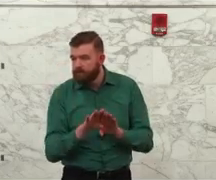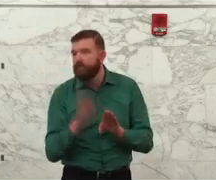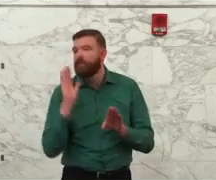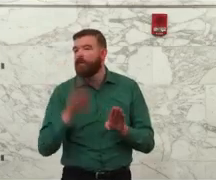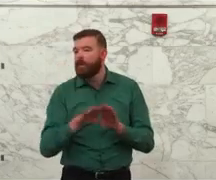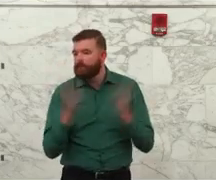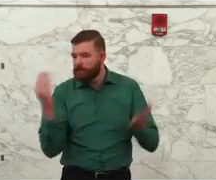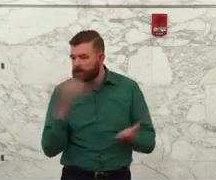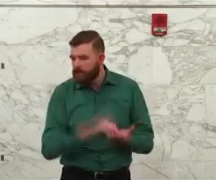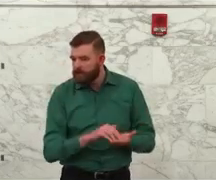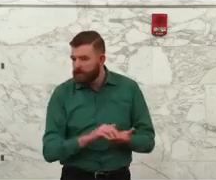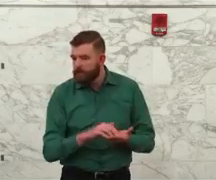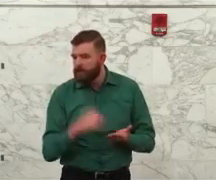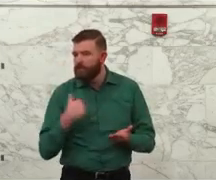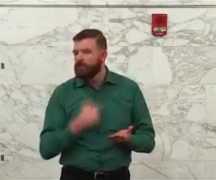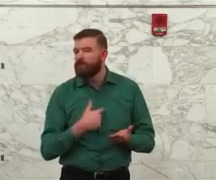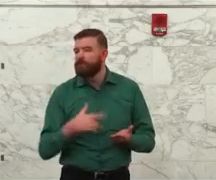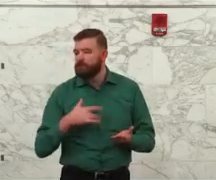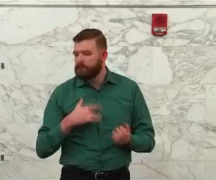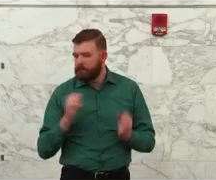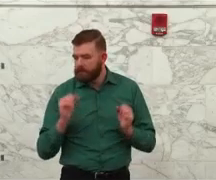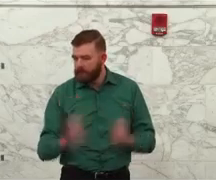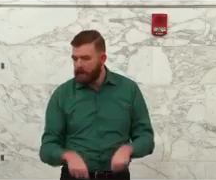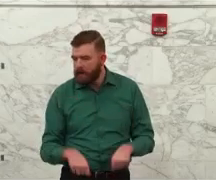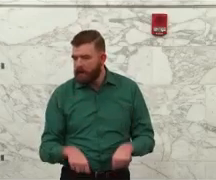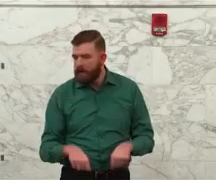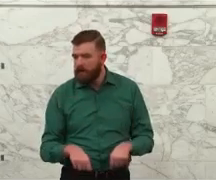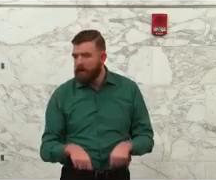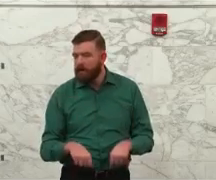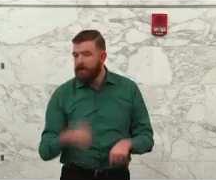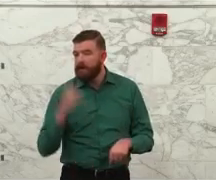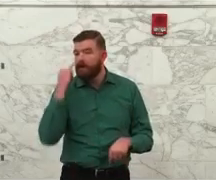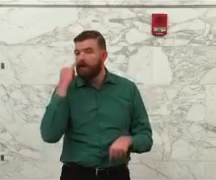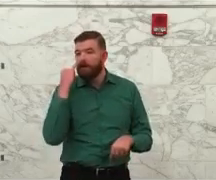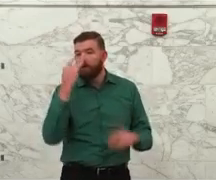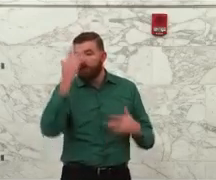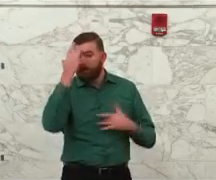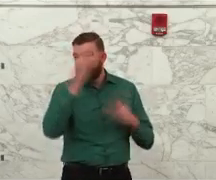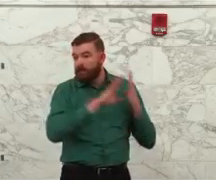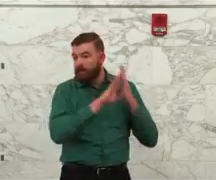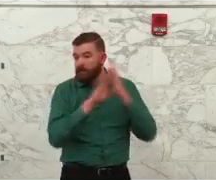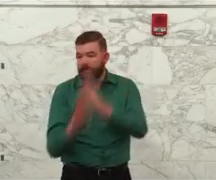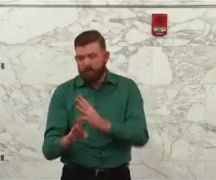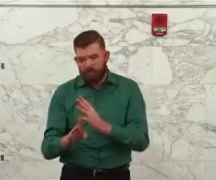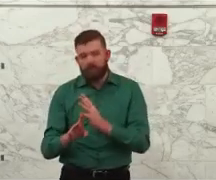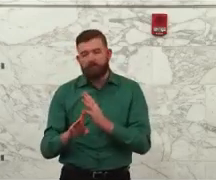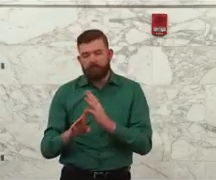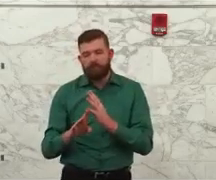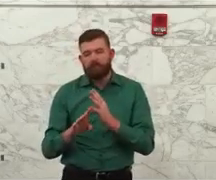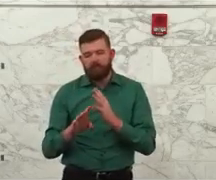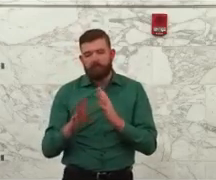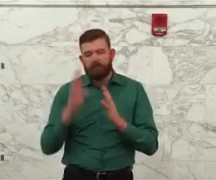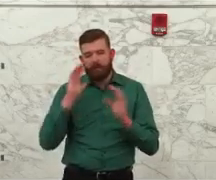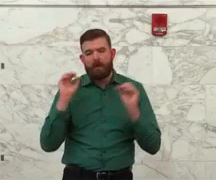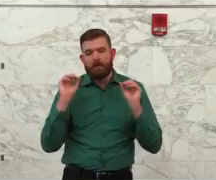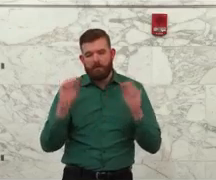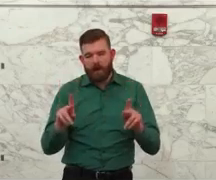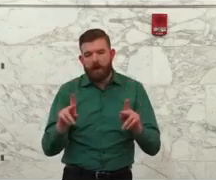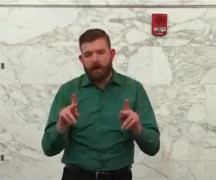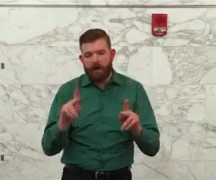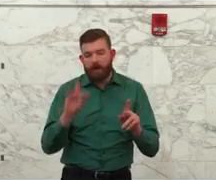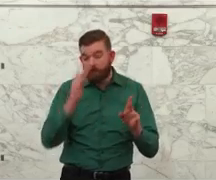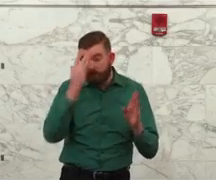moderate increase. If it goes to a more significant increase, we need to be able to adjust critical care. I'm